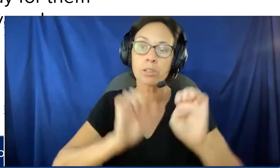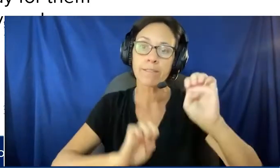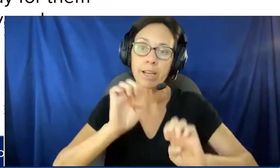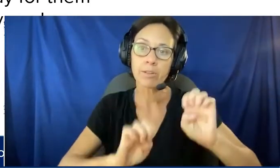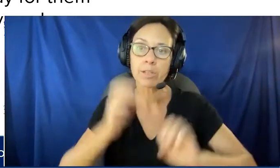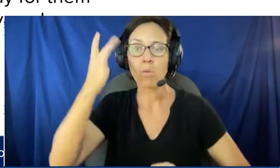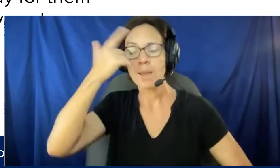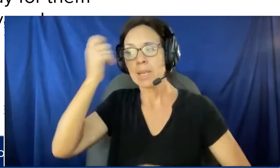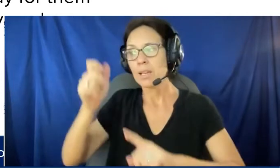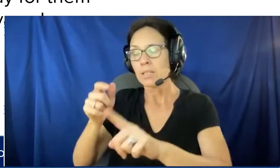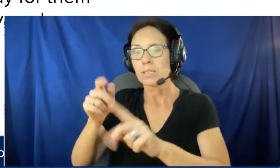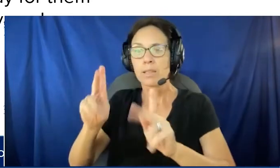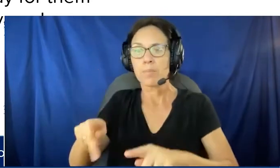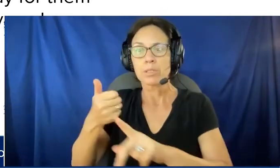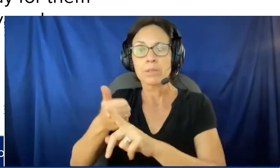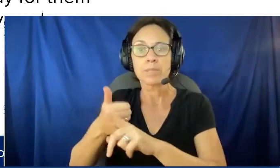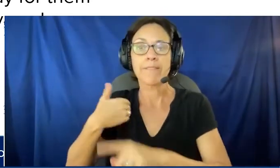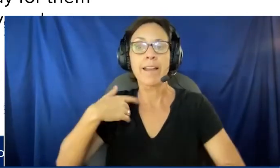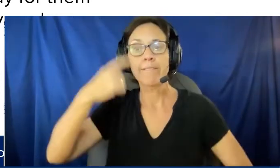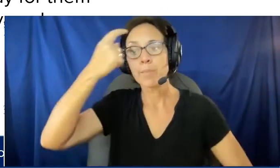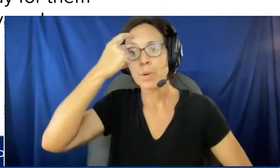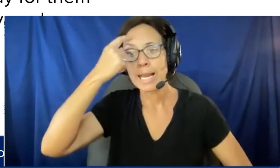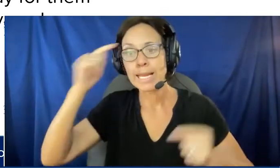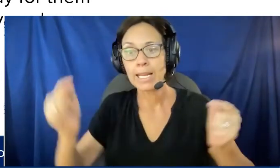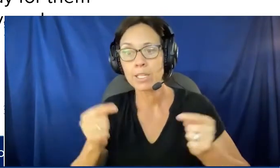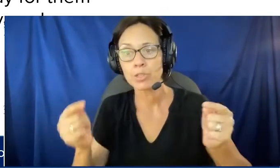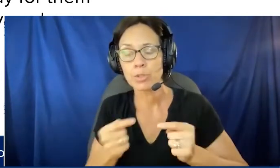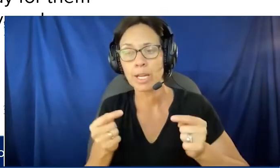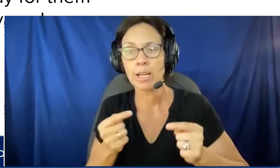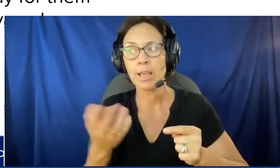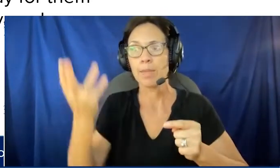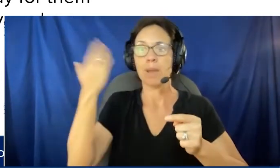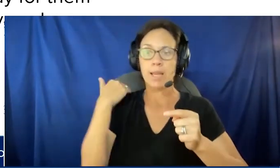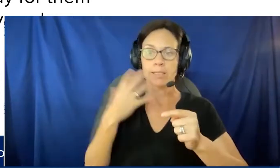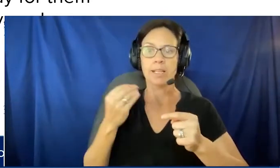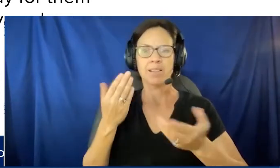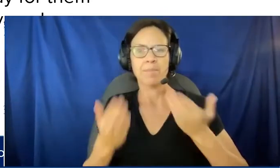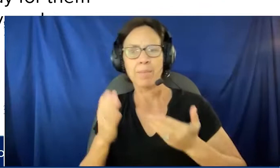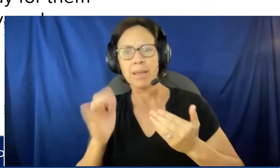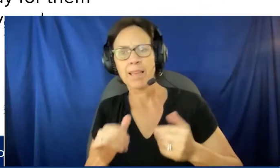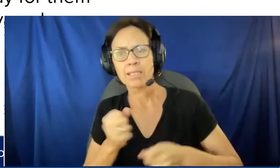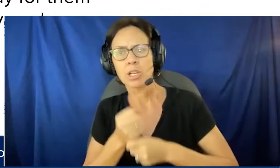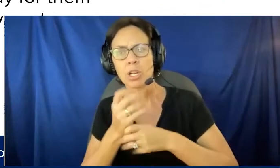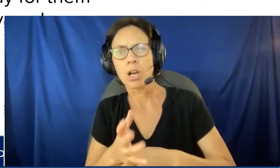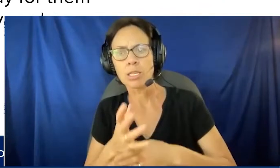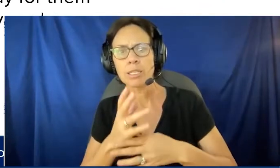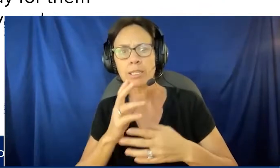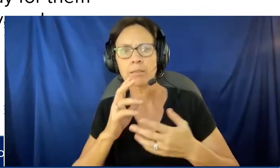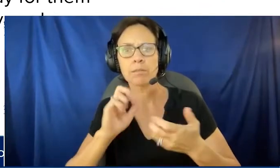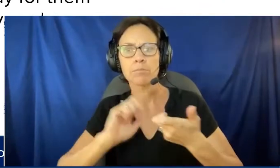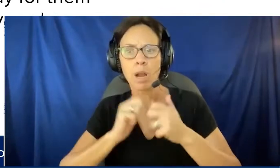the individual sustained a brain injury, and that may be complicating matters. We need